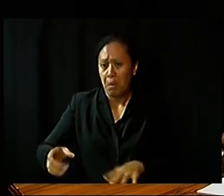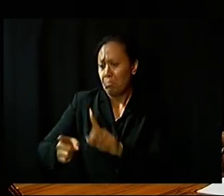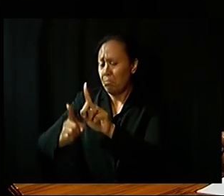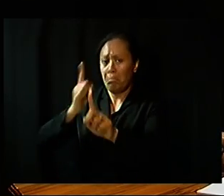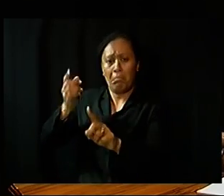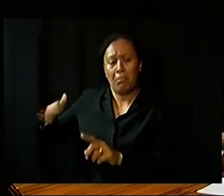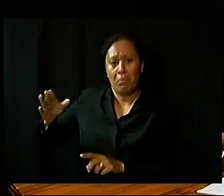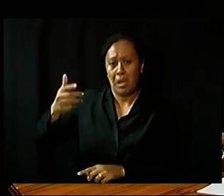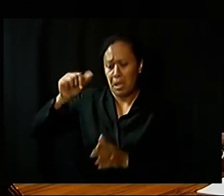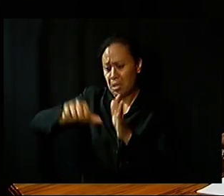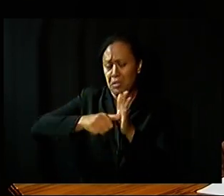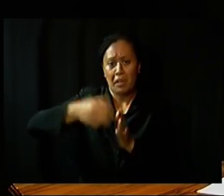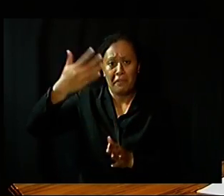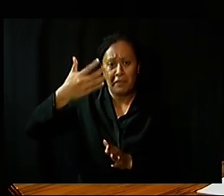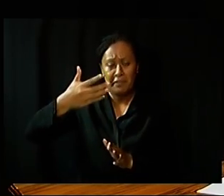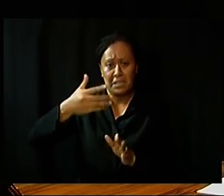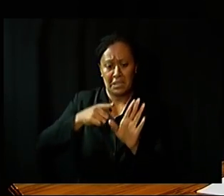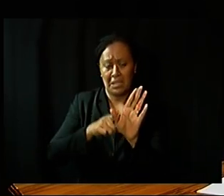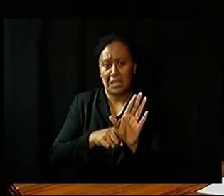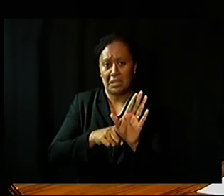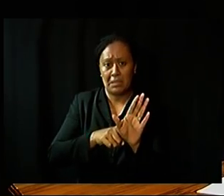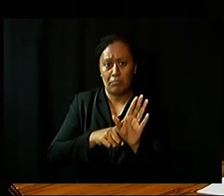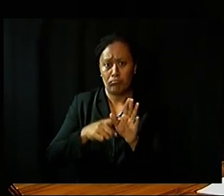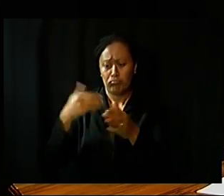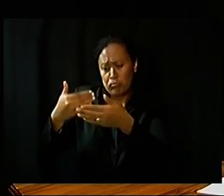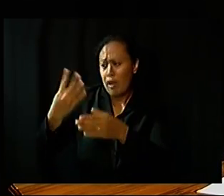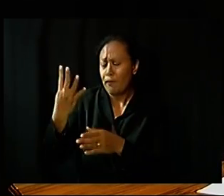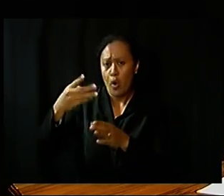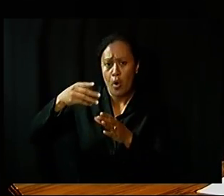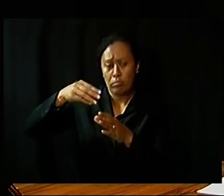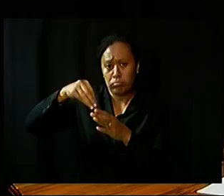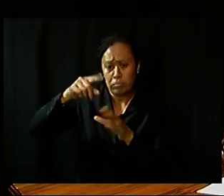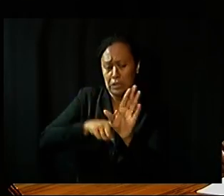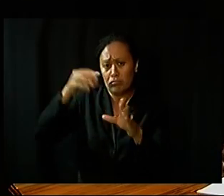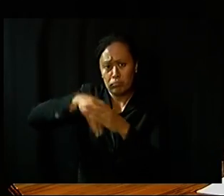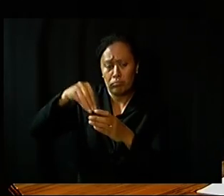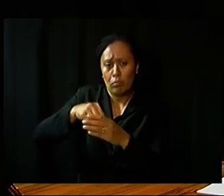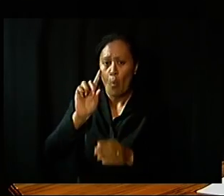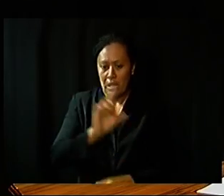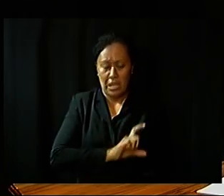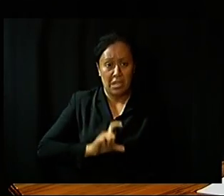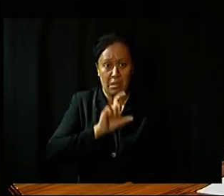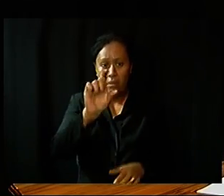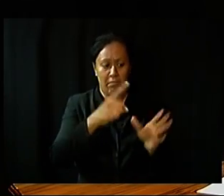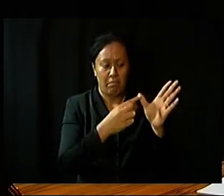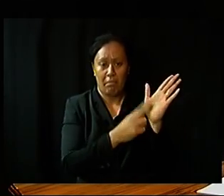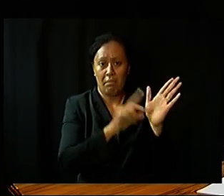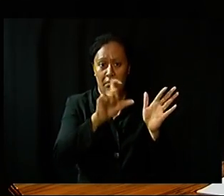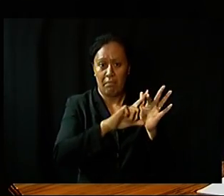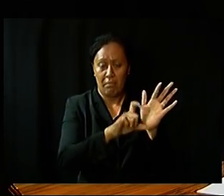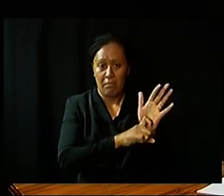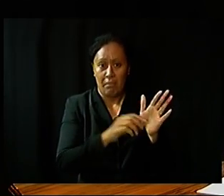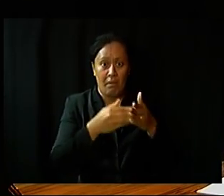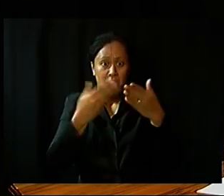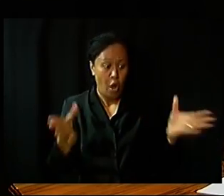away at age 15 after a 4-year journey battling cancer. And in an effort to raise funds for children with